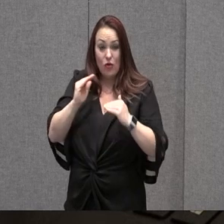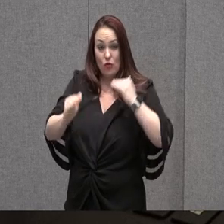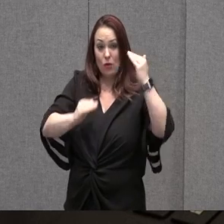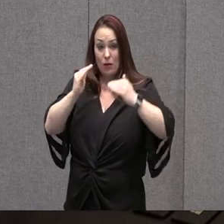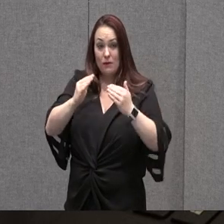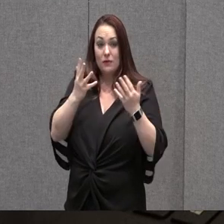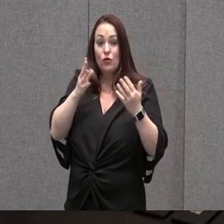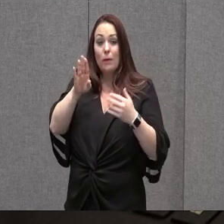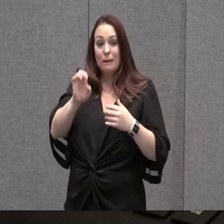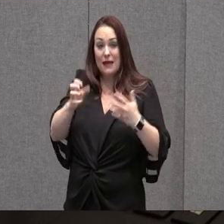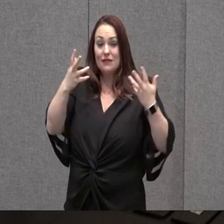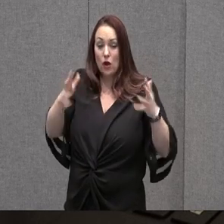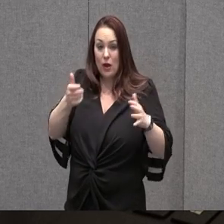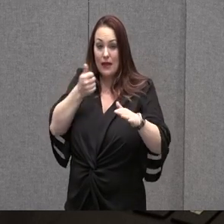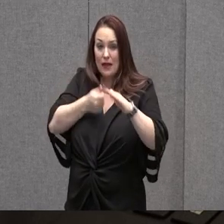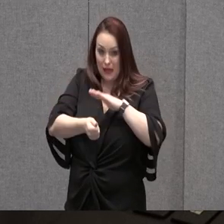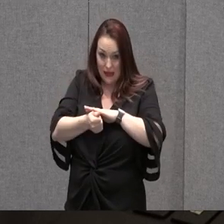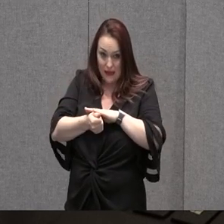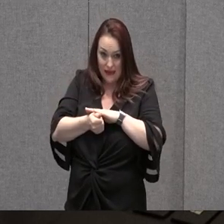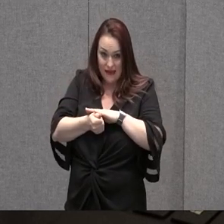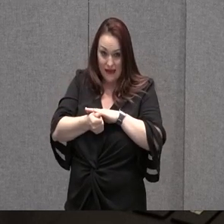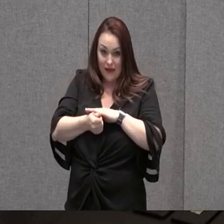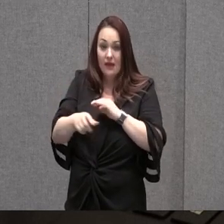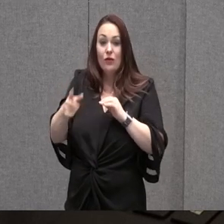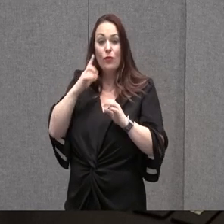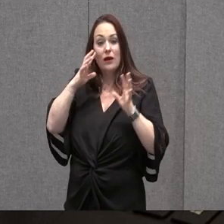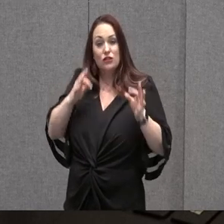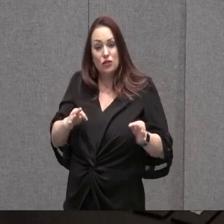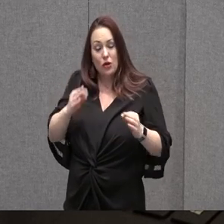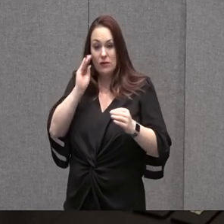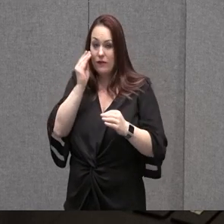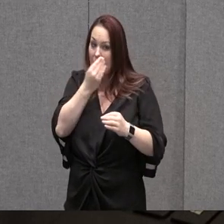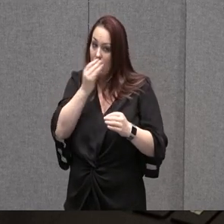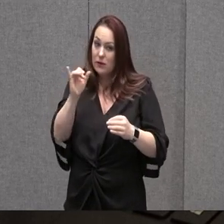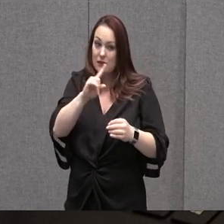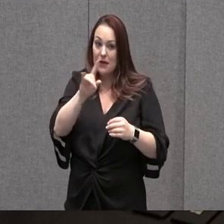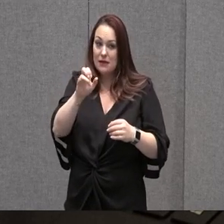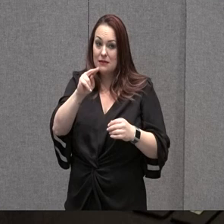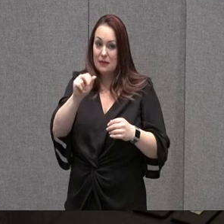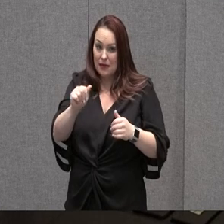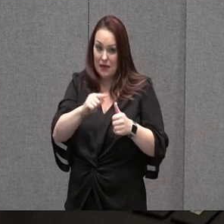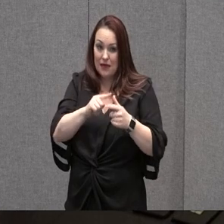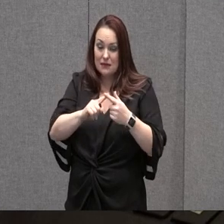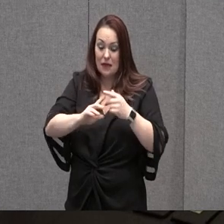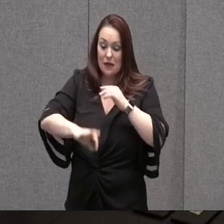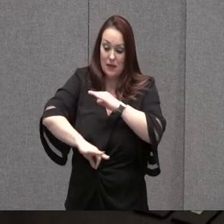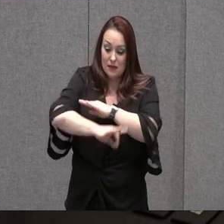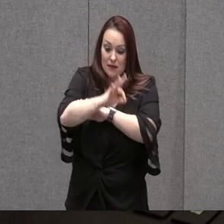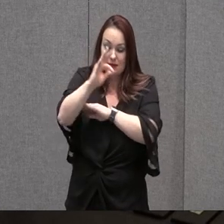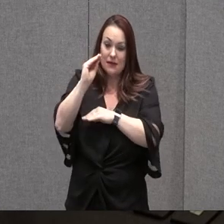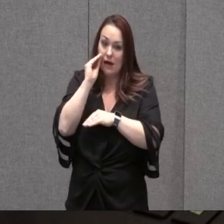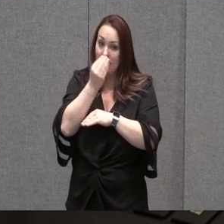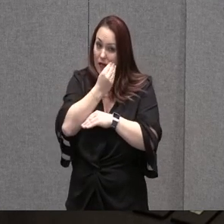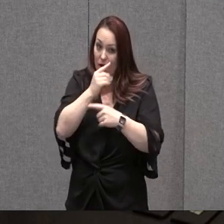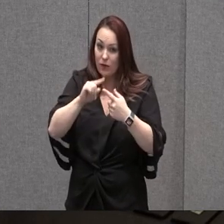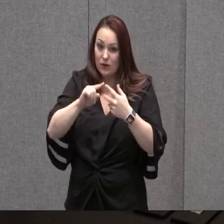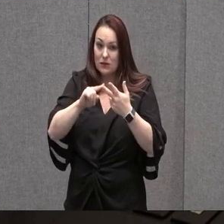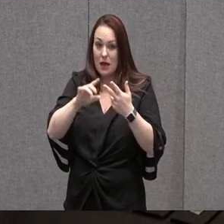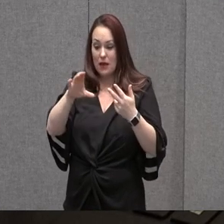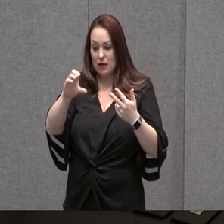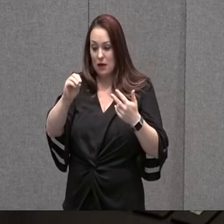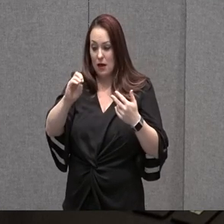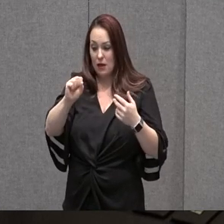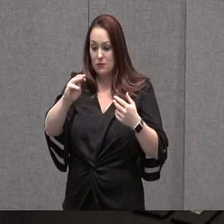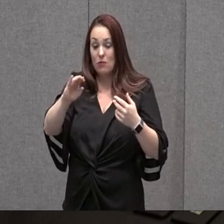seed. We chose flowers like zinnias, sunflowers, and cosmos so that the pollinators would visit